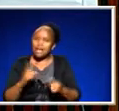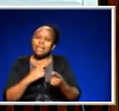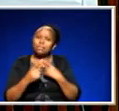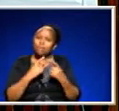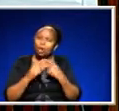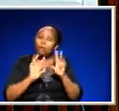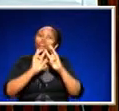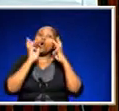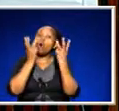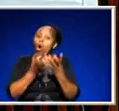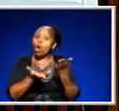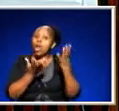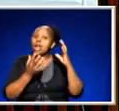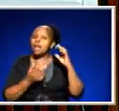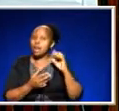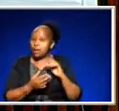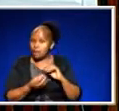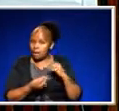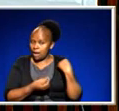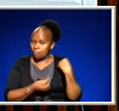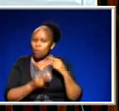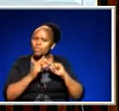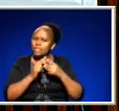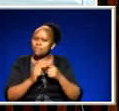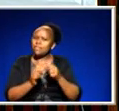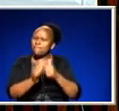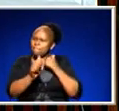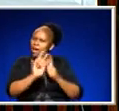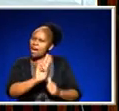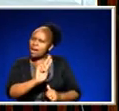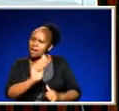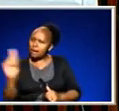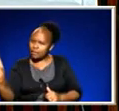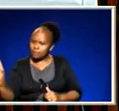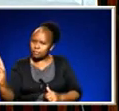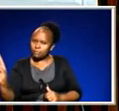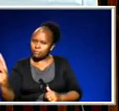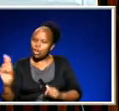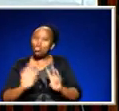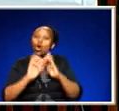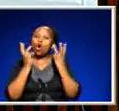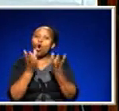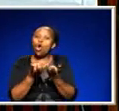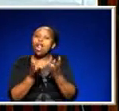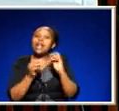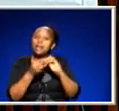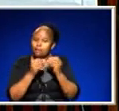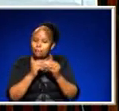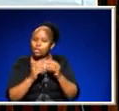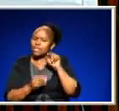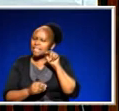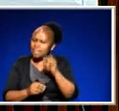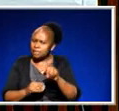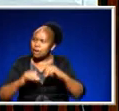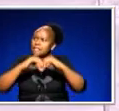we talked about whole numbers here, we have said you start with the digit on the far right. the whole number. Our decimal has divided our number